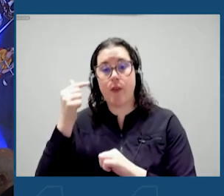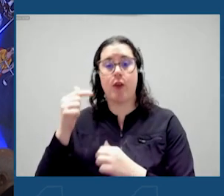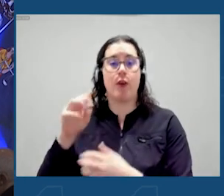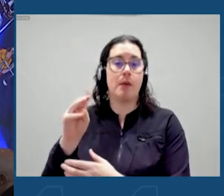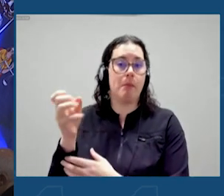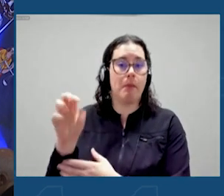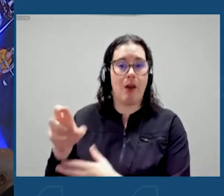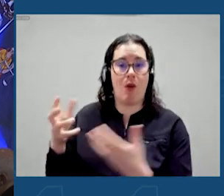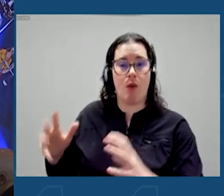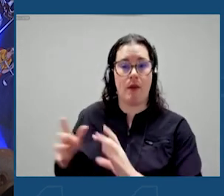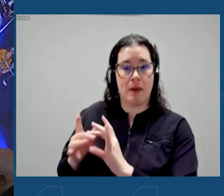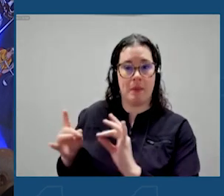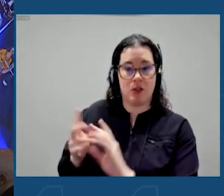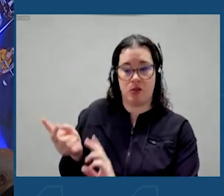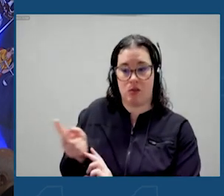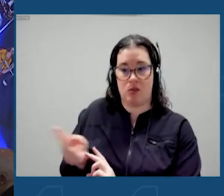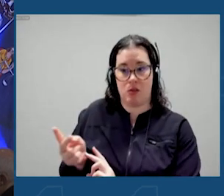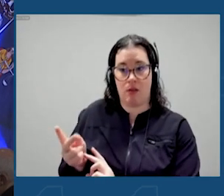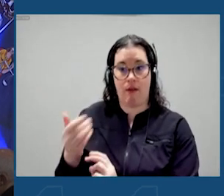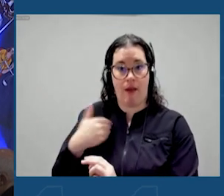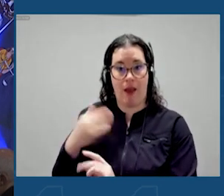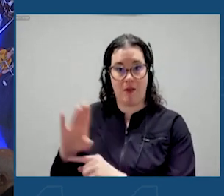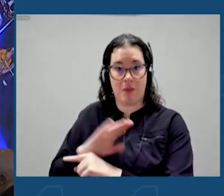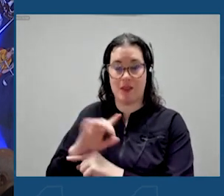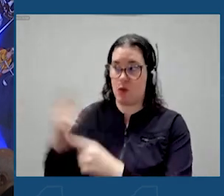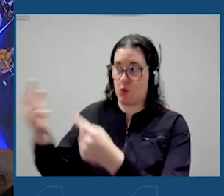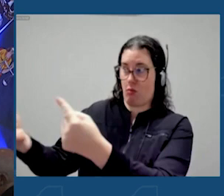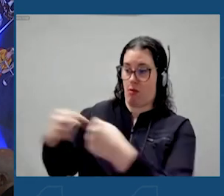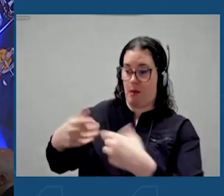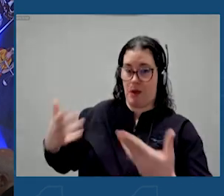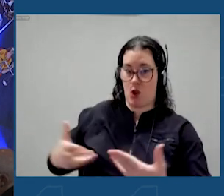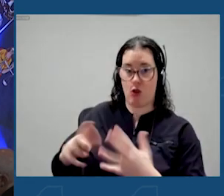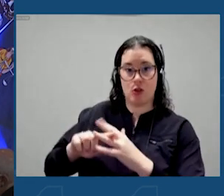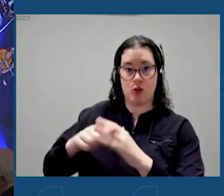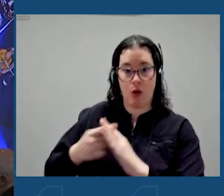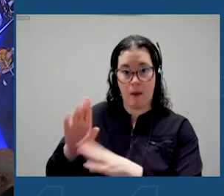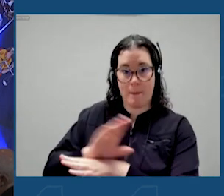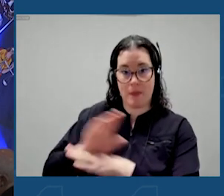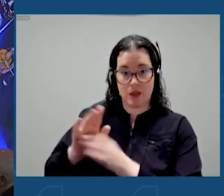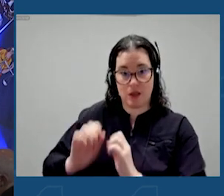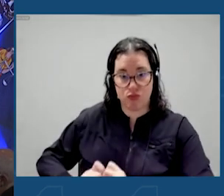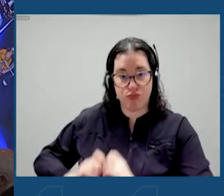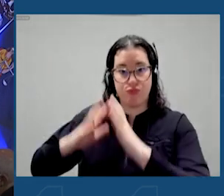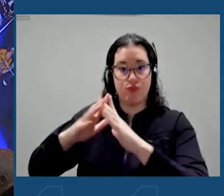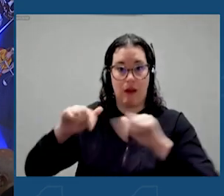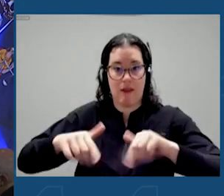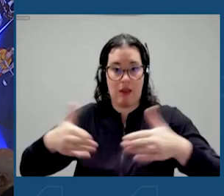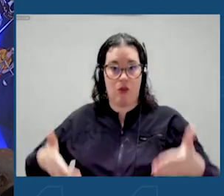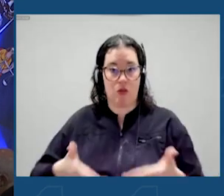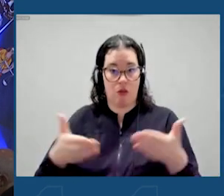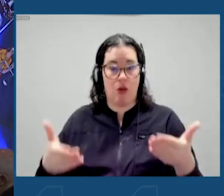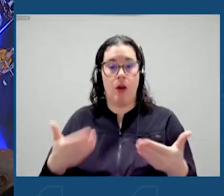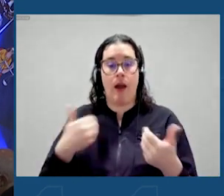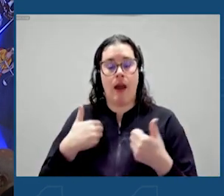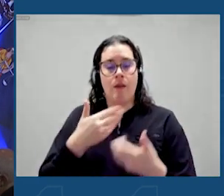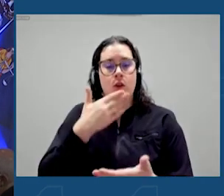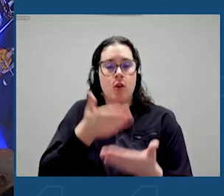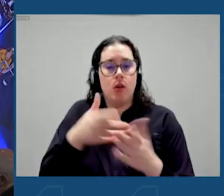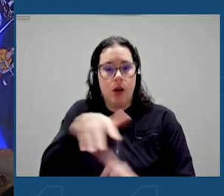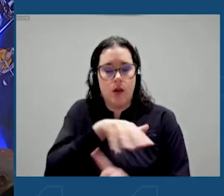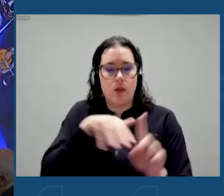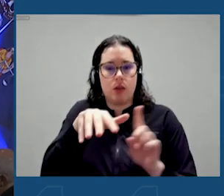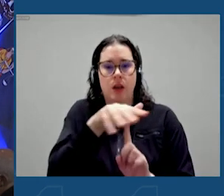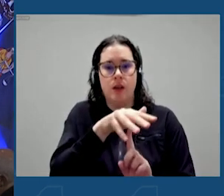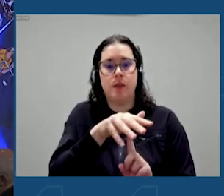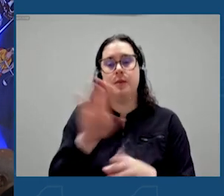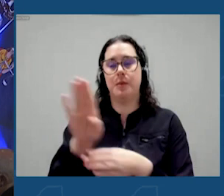by bringing businesses here, starting businesses here, by creating the conditions that make them